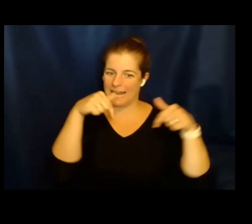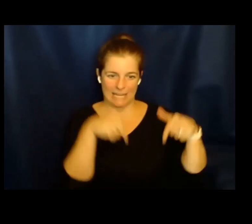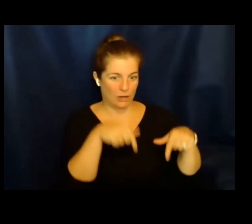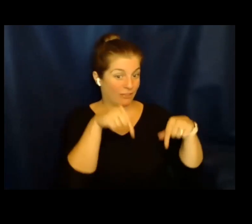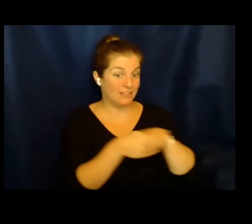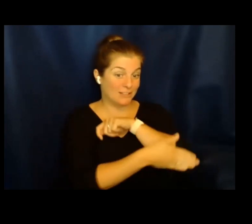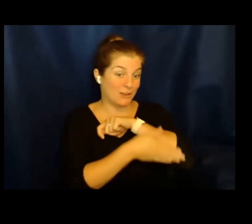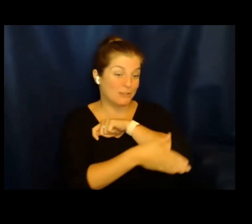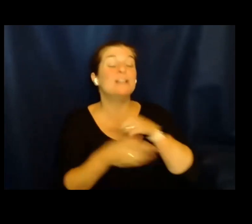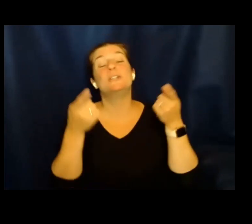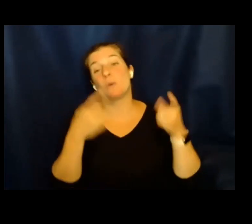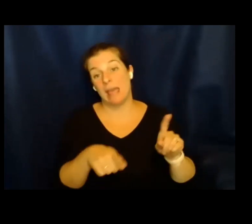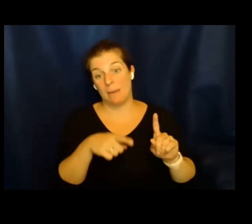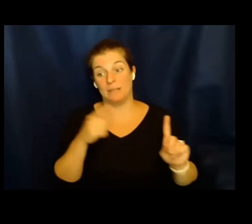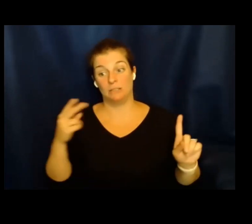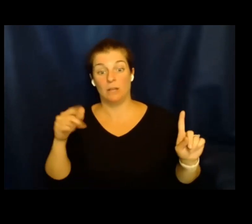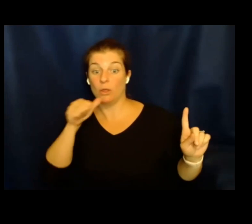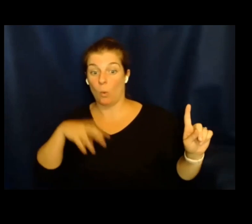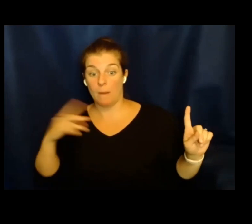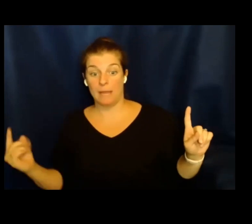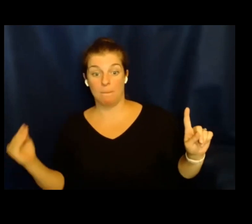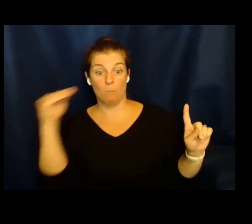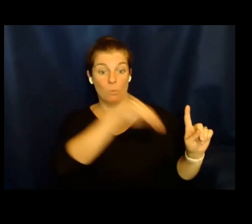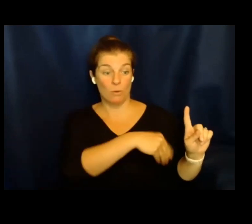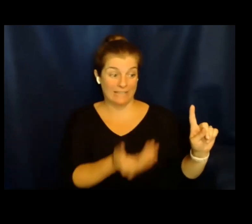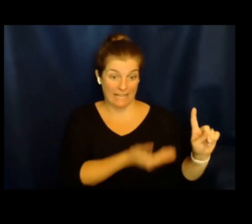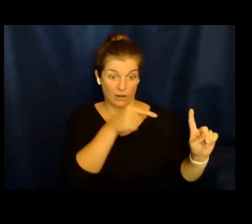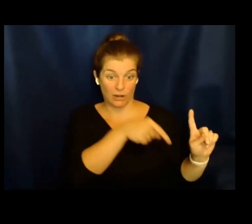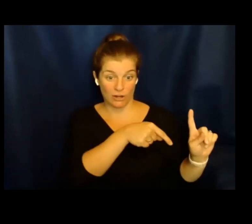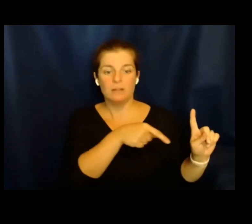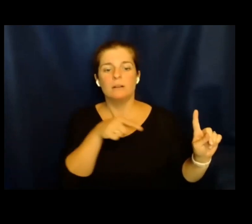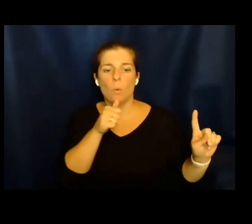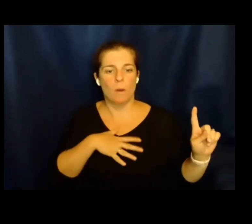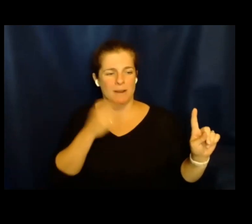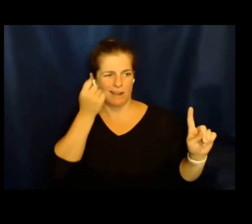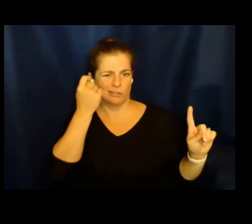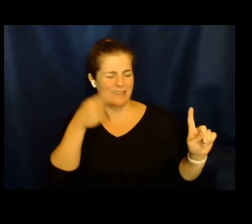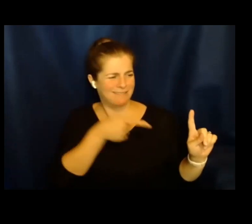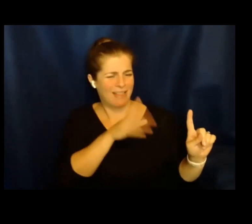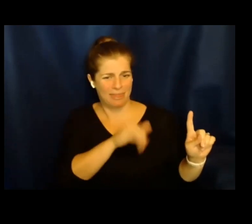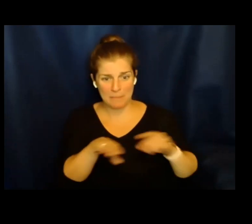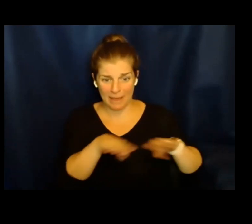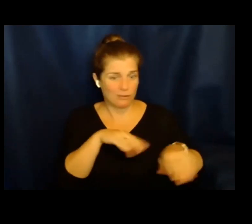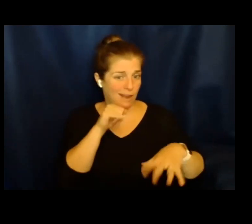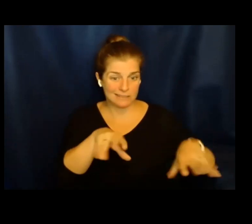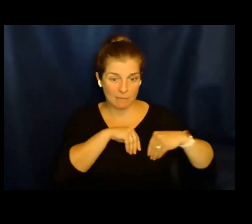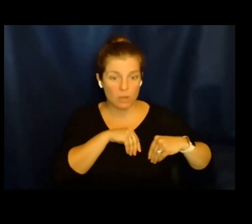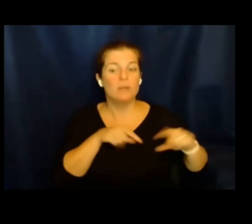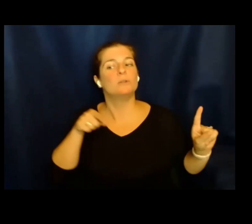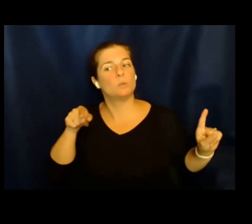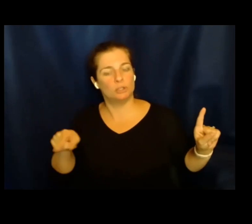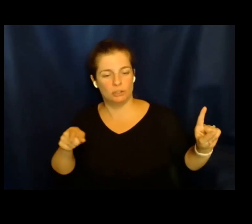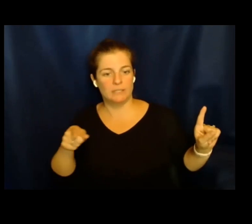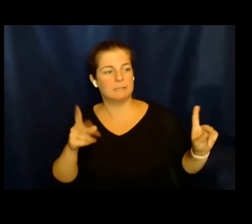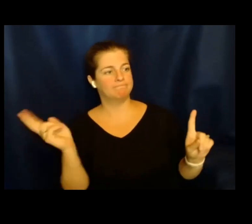moves over here to the United States, she understands that that is not acceptable, so she was able to file a complaint to report this